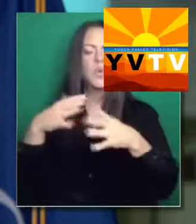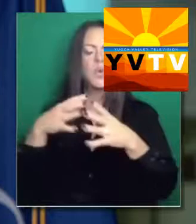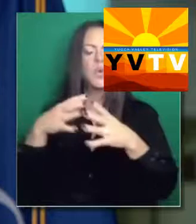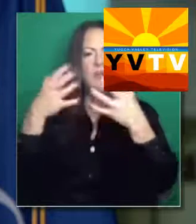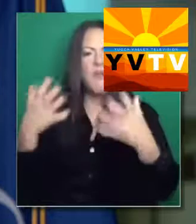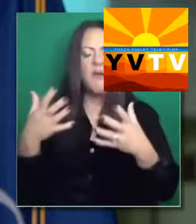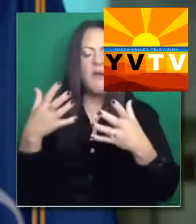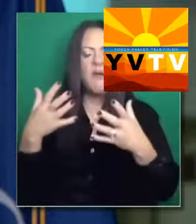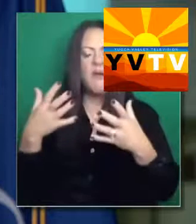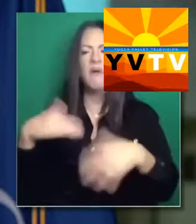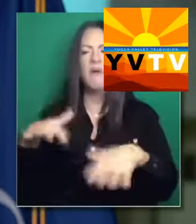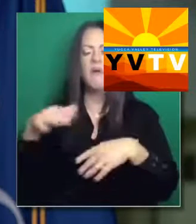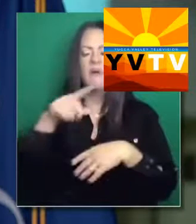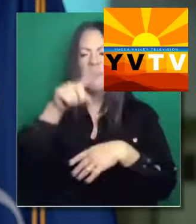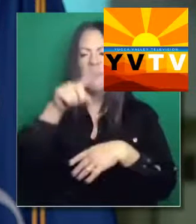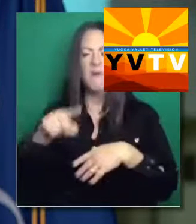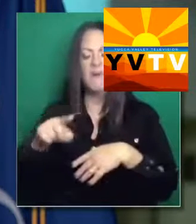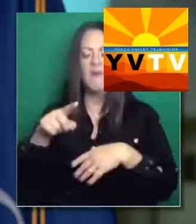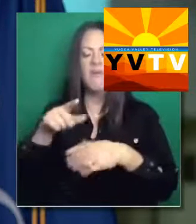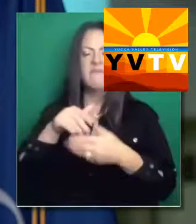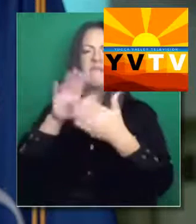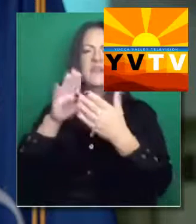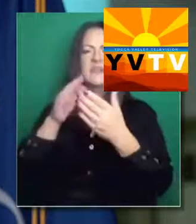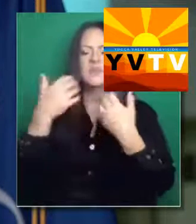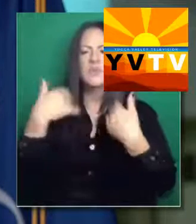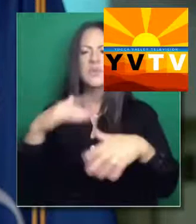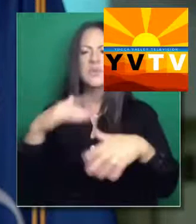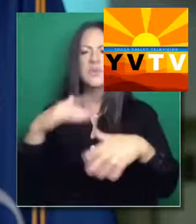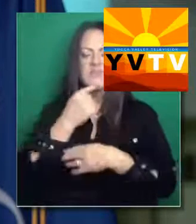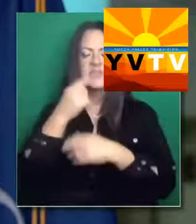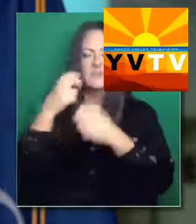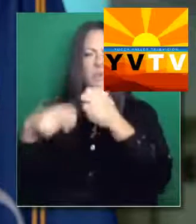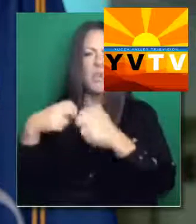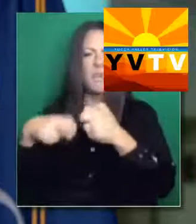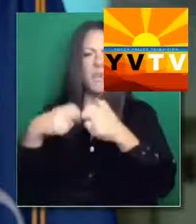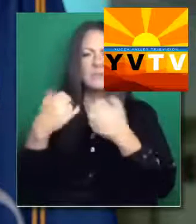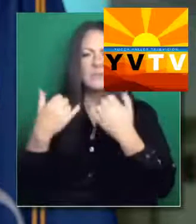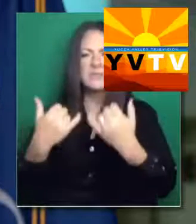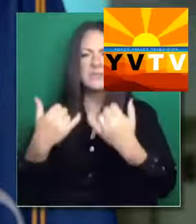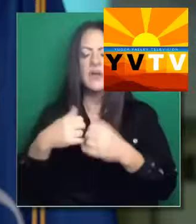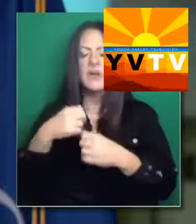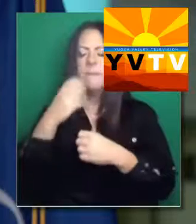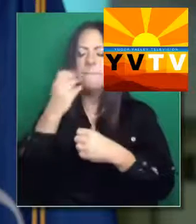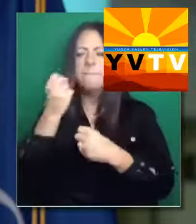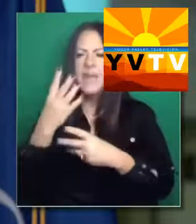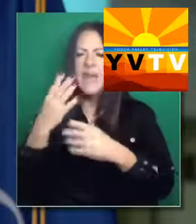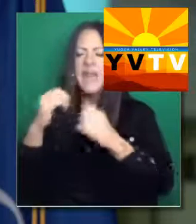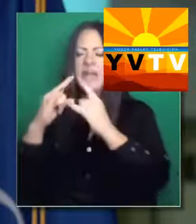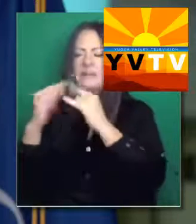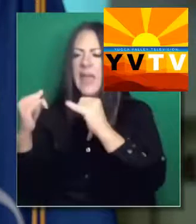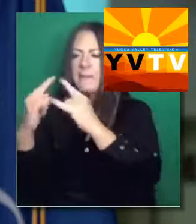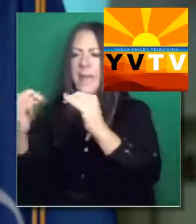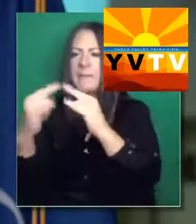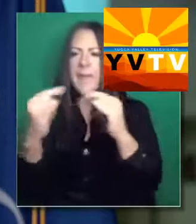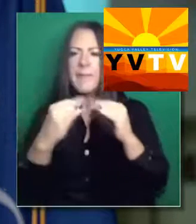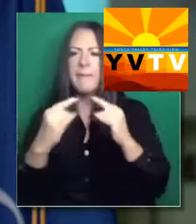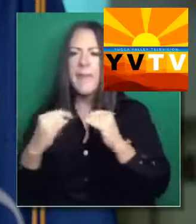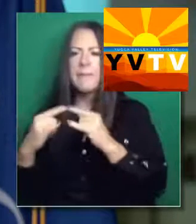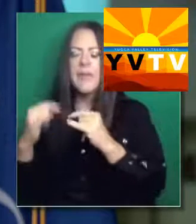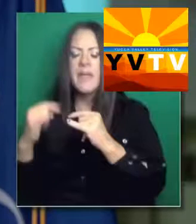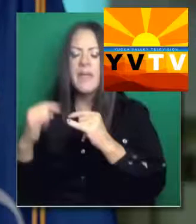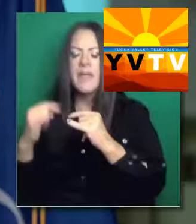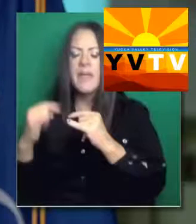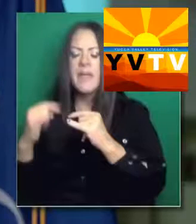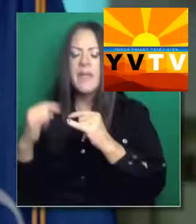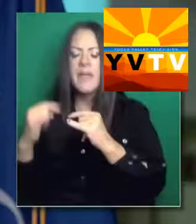outbreaks, pretty significant ones in outdoor encampments, in homeless shelters, as well as in some